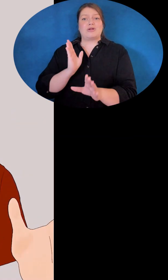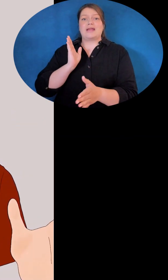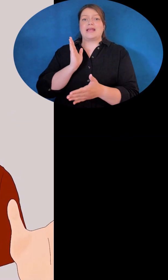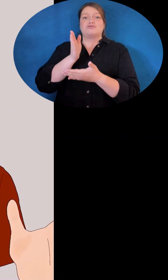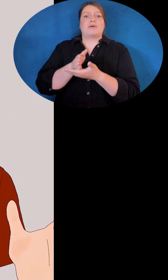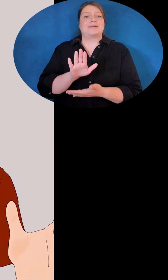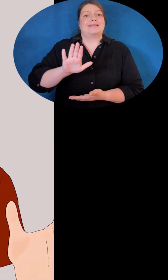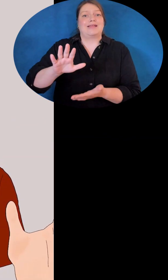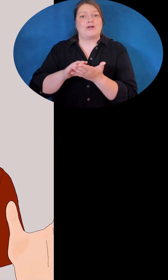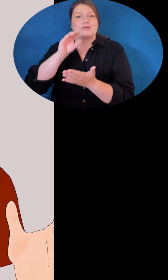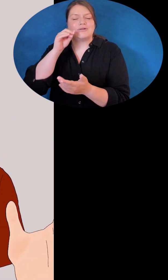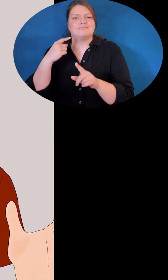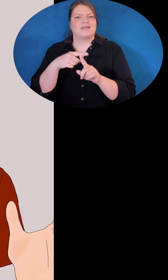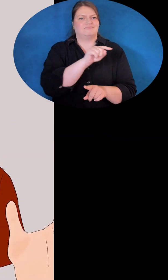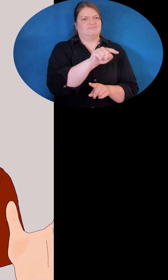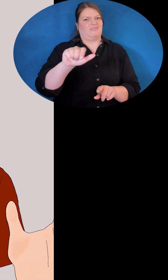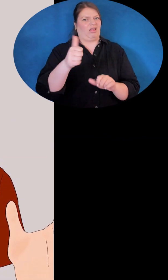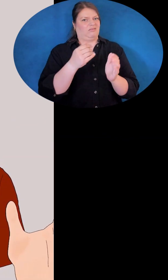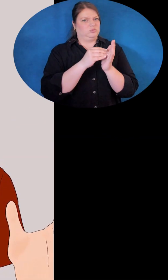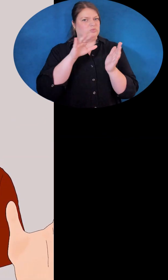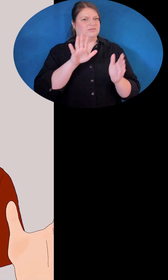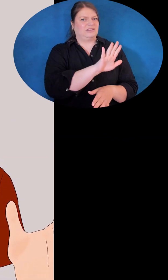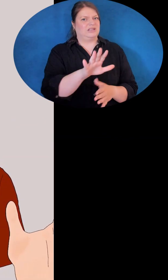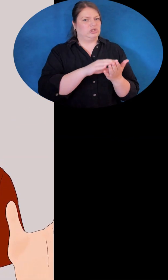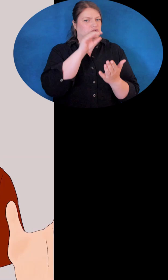but those around them as well.